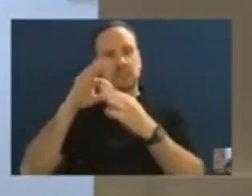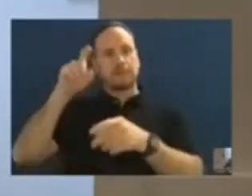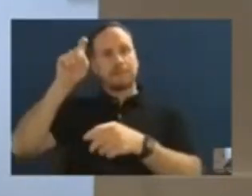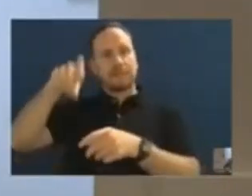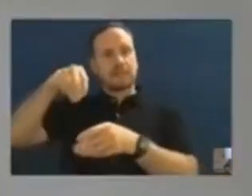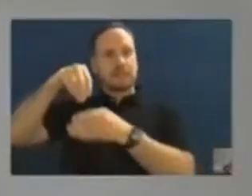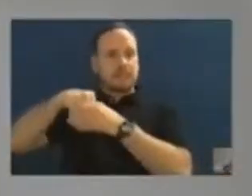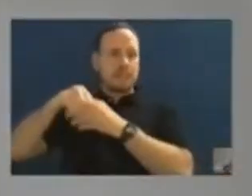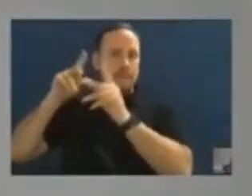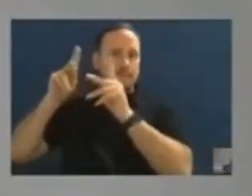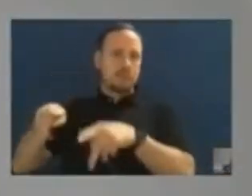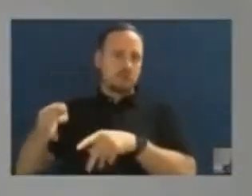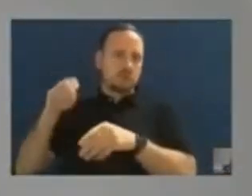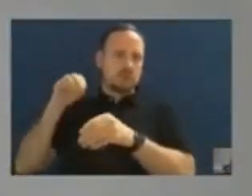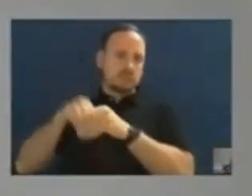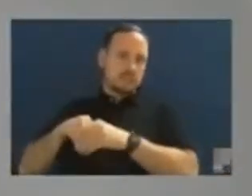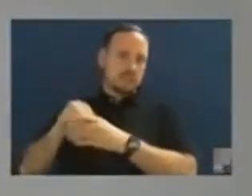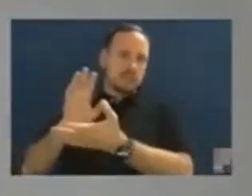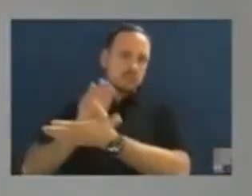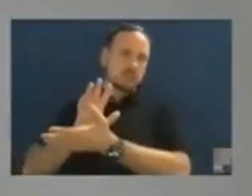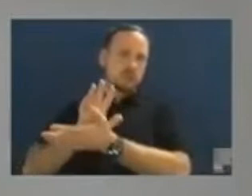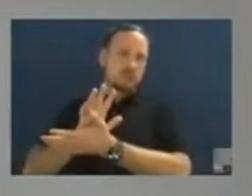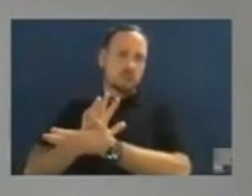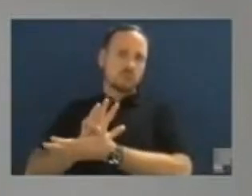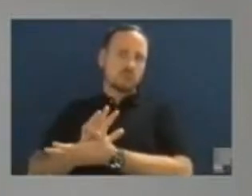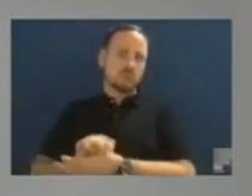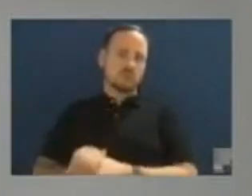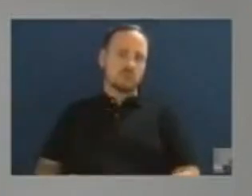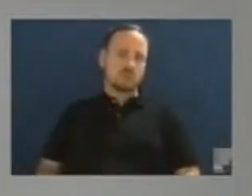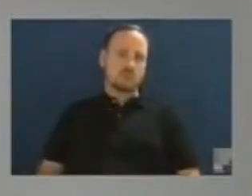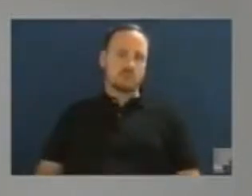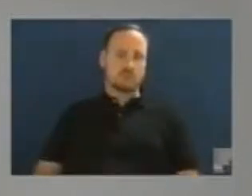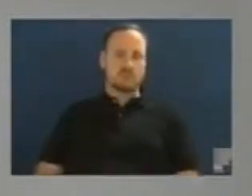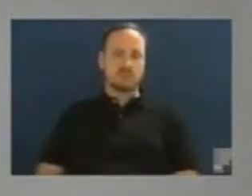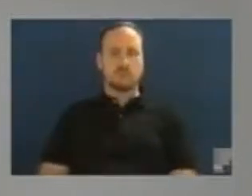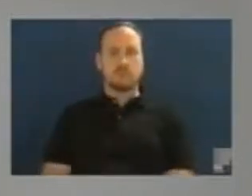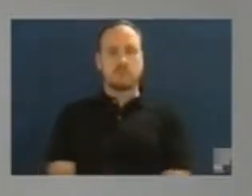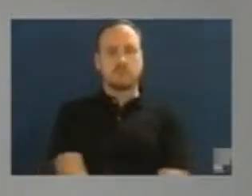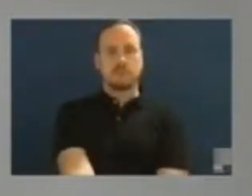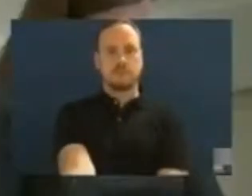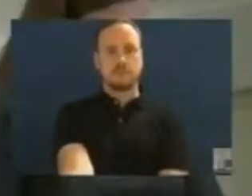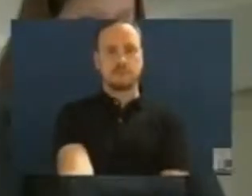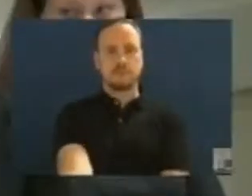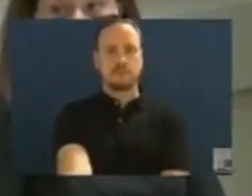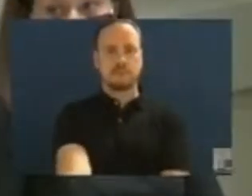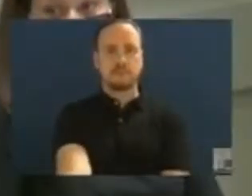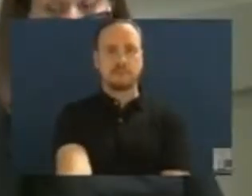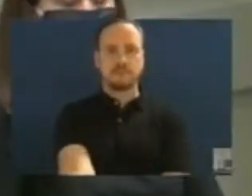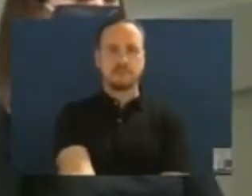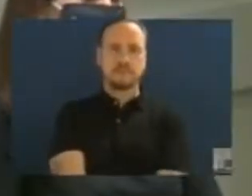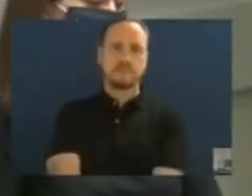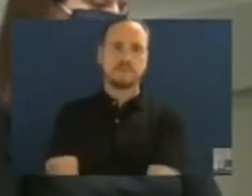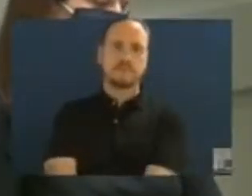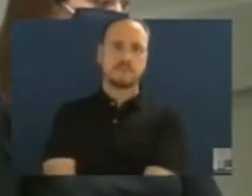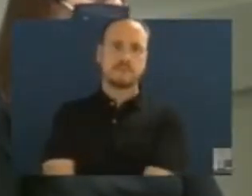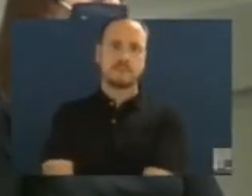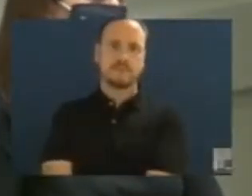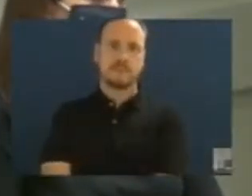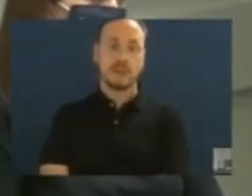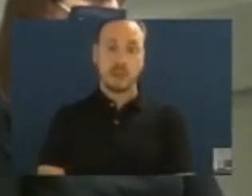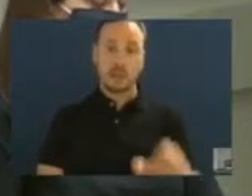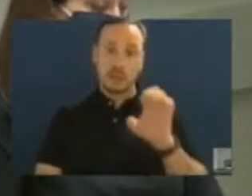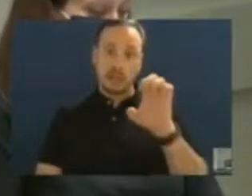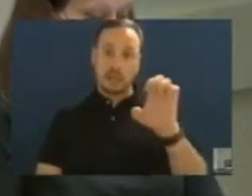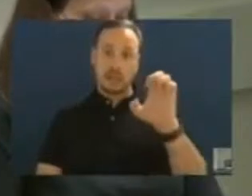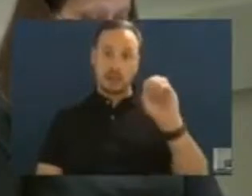inside the school facilities. Now, the EOC testing, that's for all high school classes, or